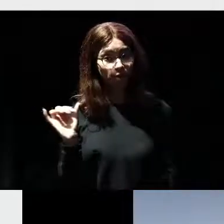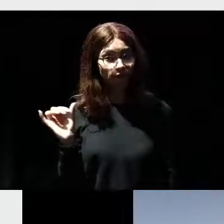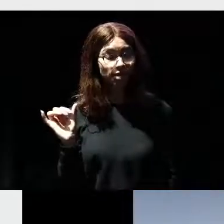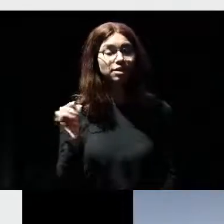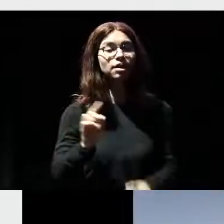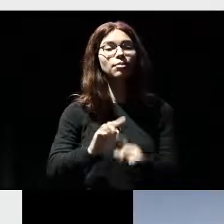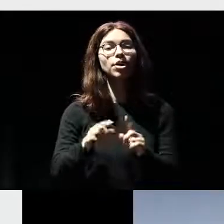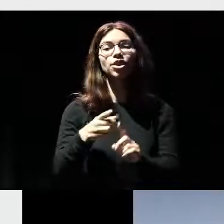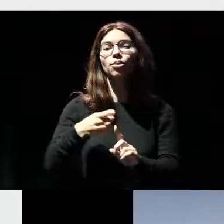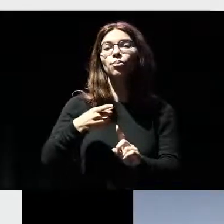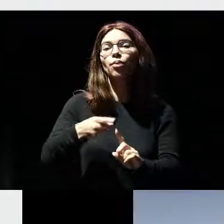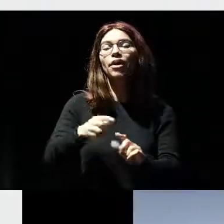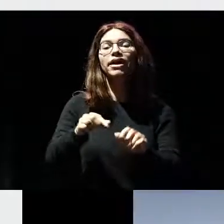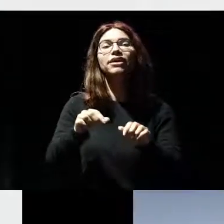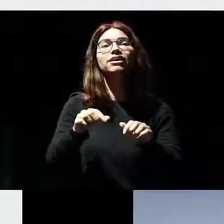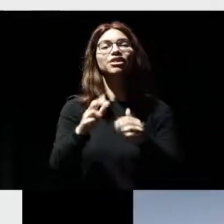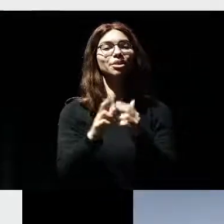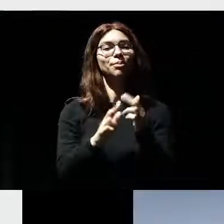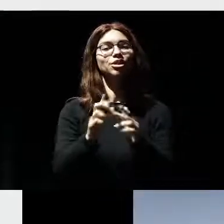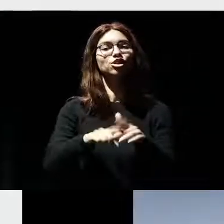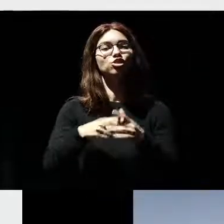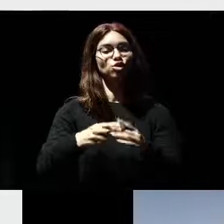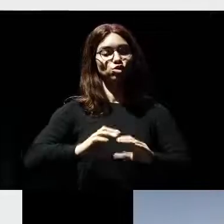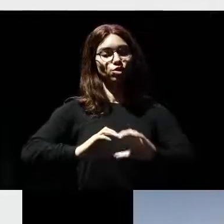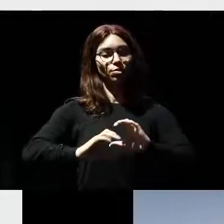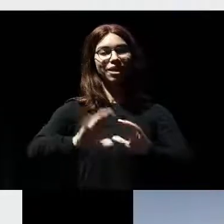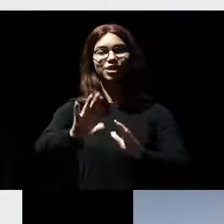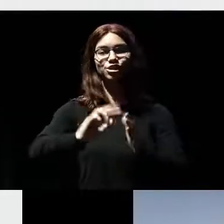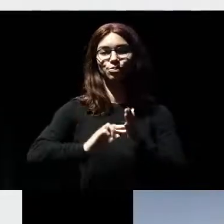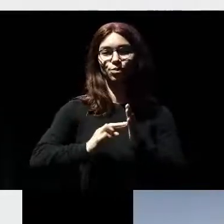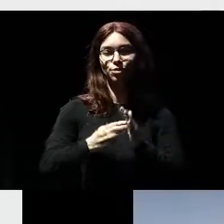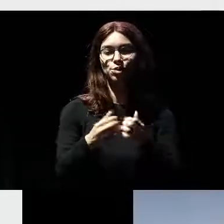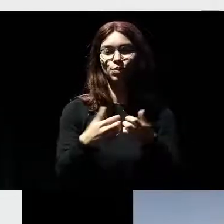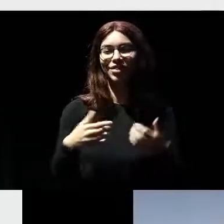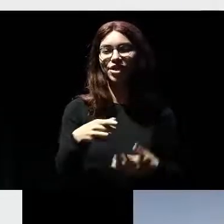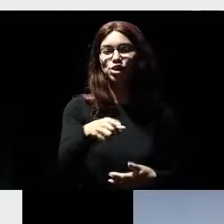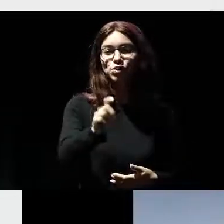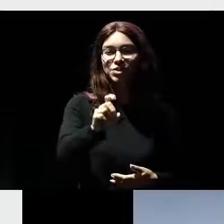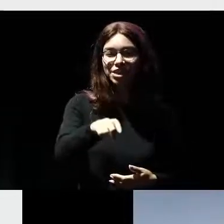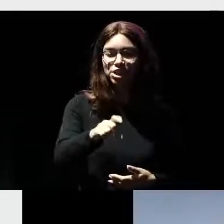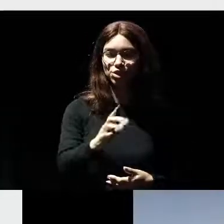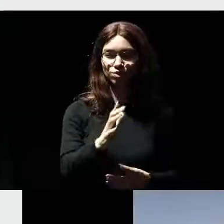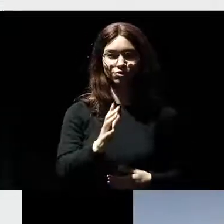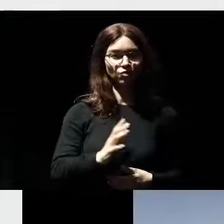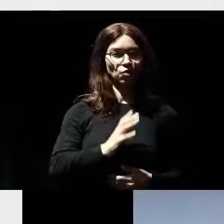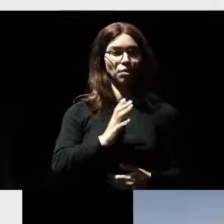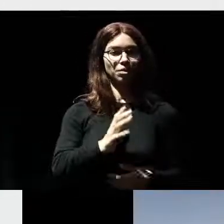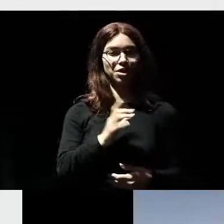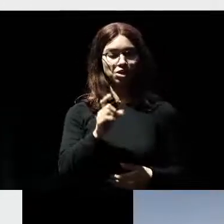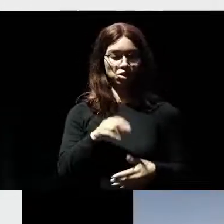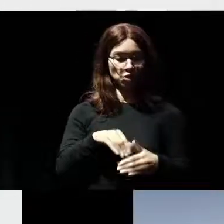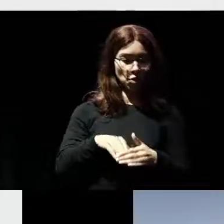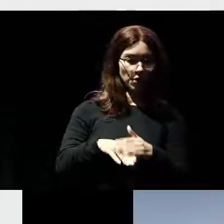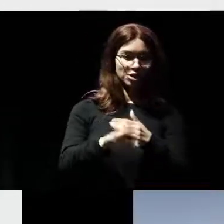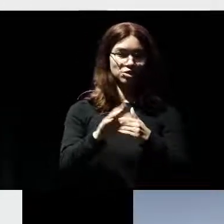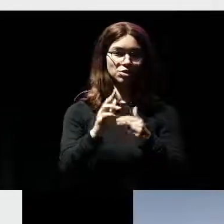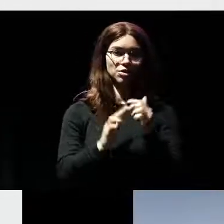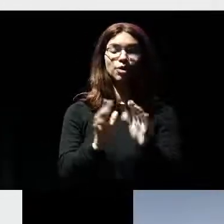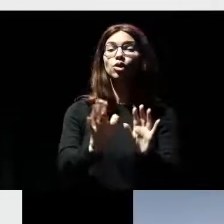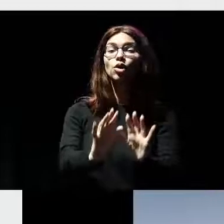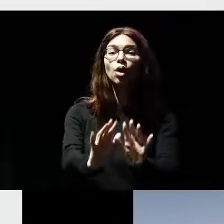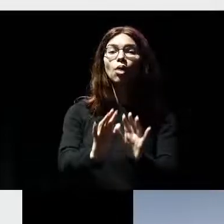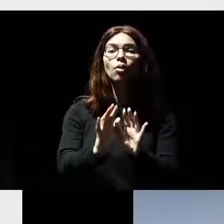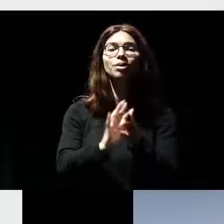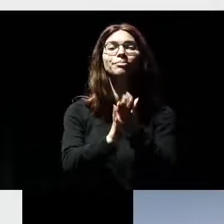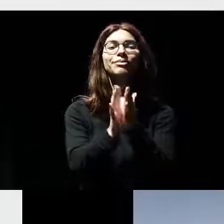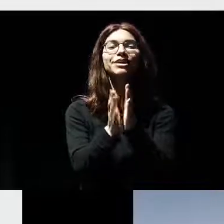but it's a way in which the building starts to communicate its purpose without you necessarily having to go into the building, but